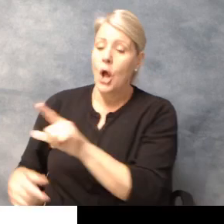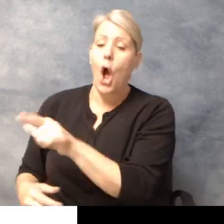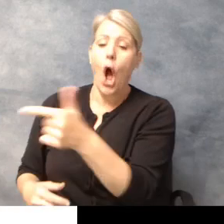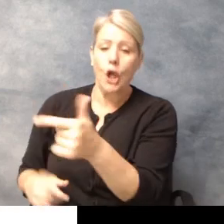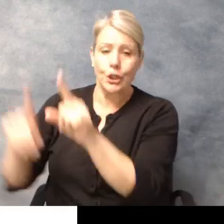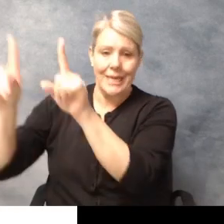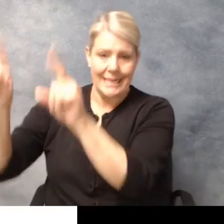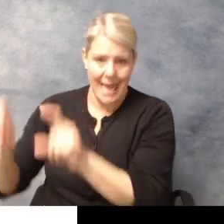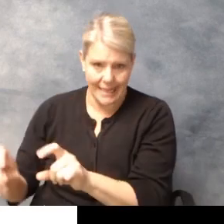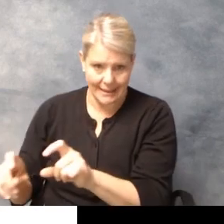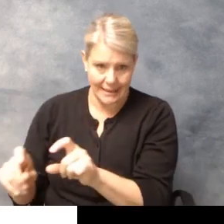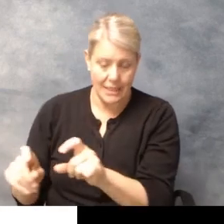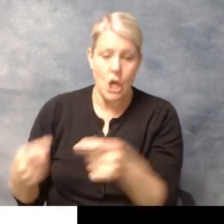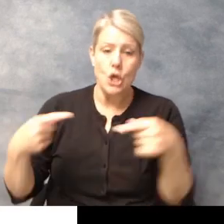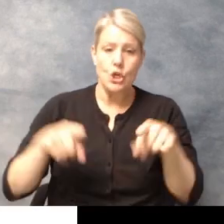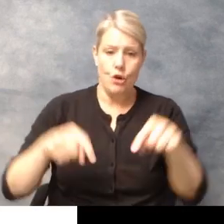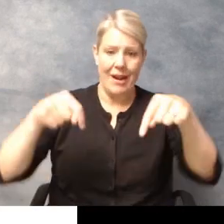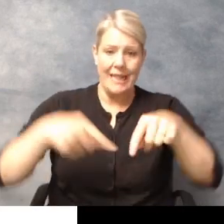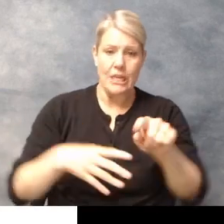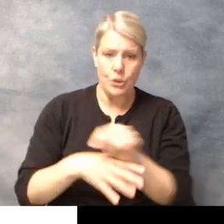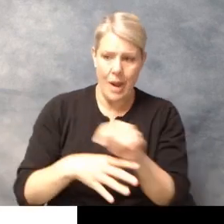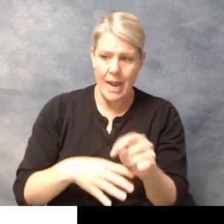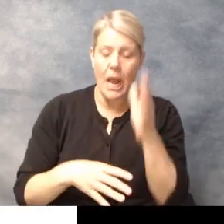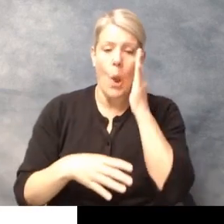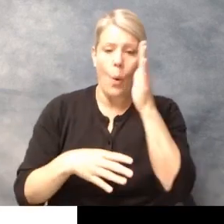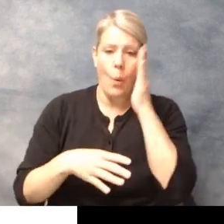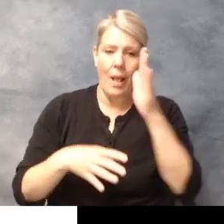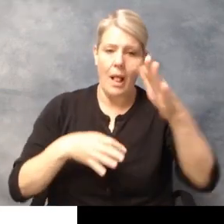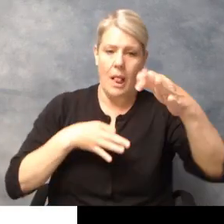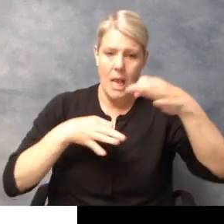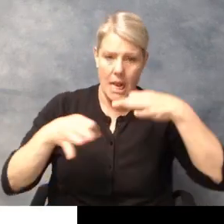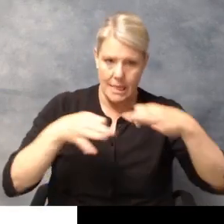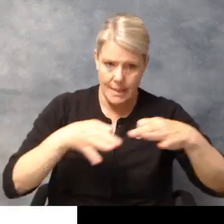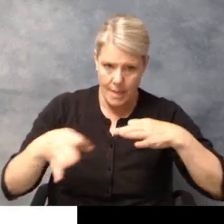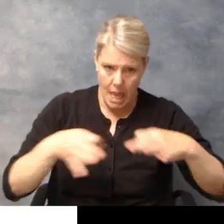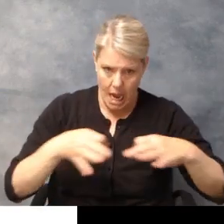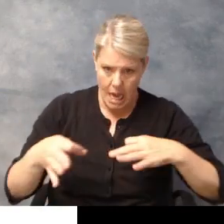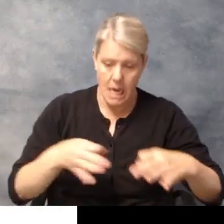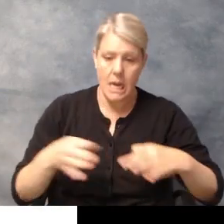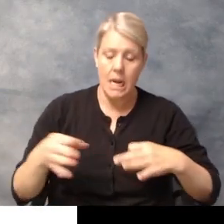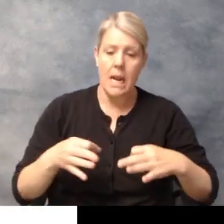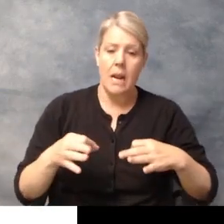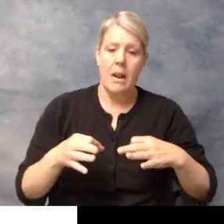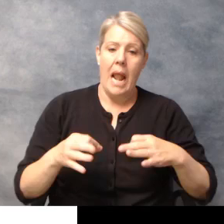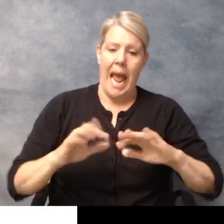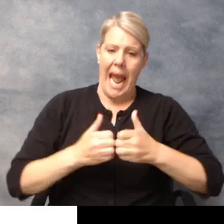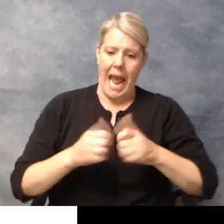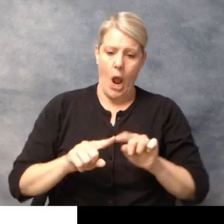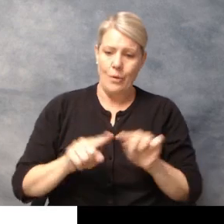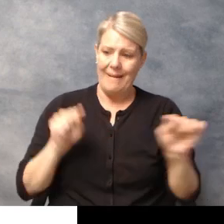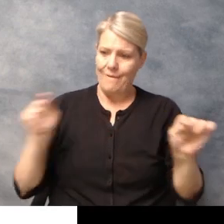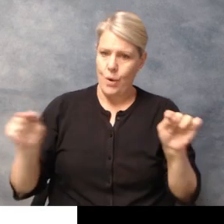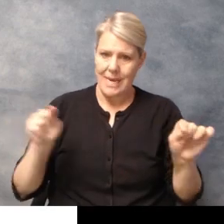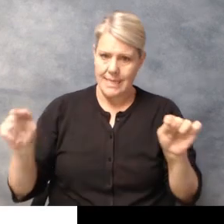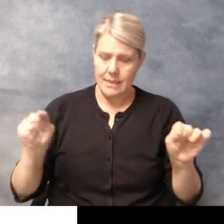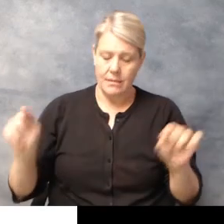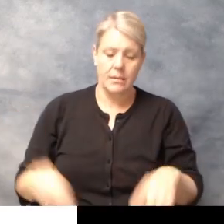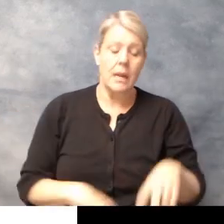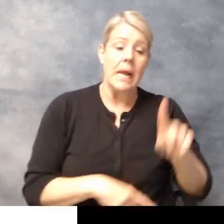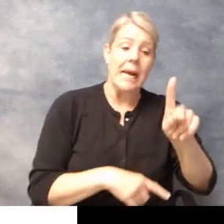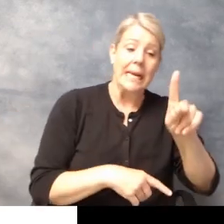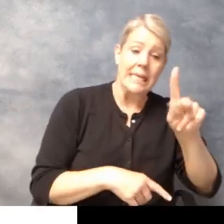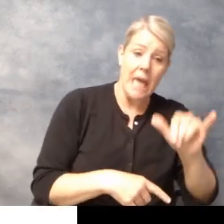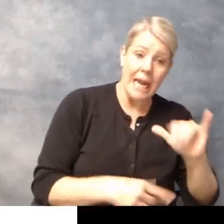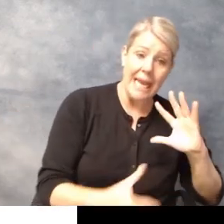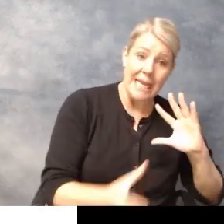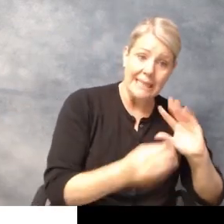assessment. During this module, we will describe and explain the similarities and differences between the regular state assessment, known as